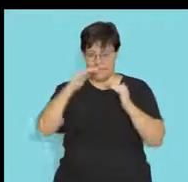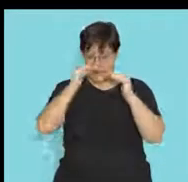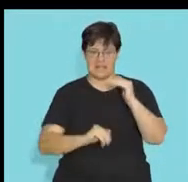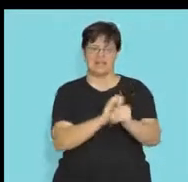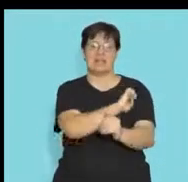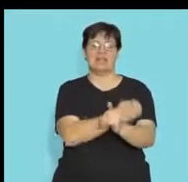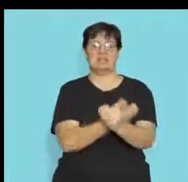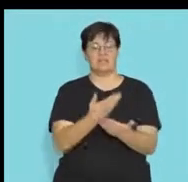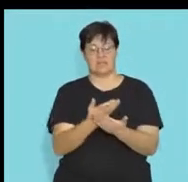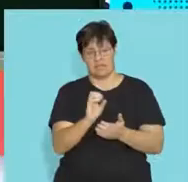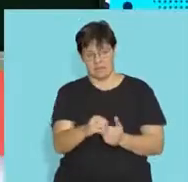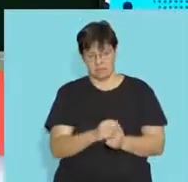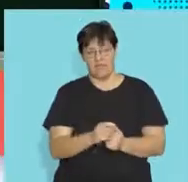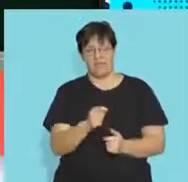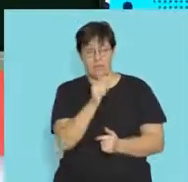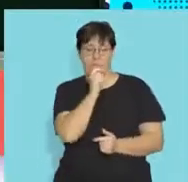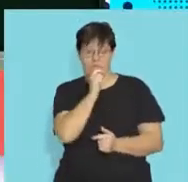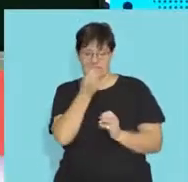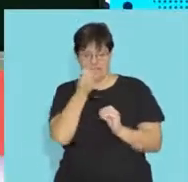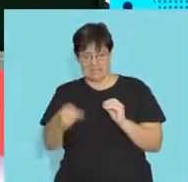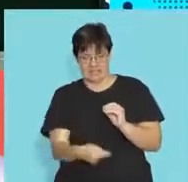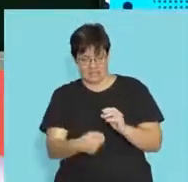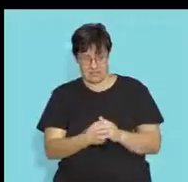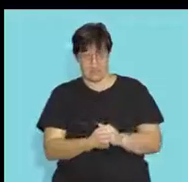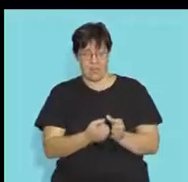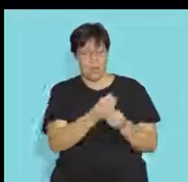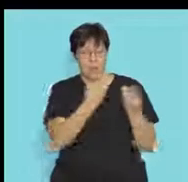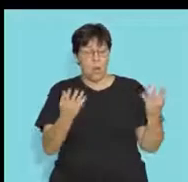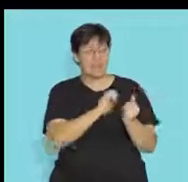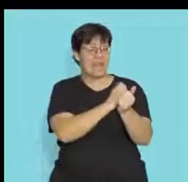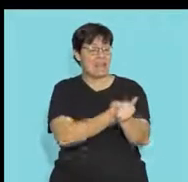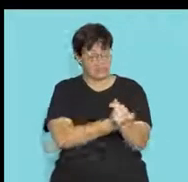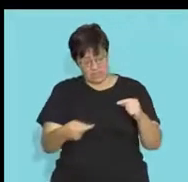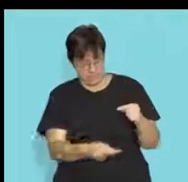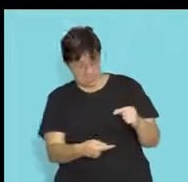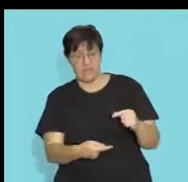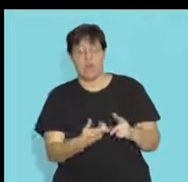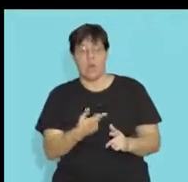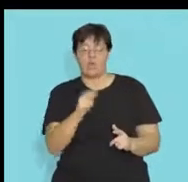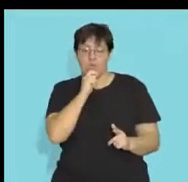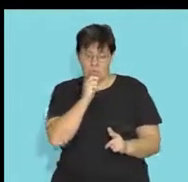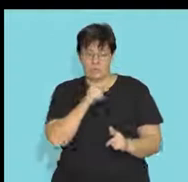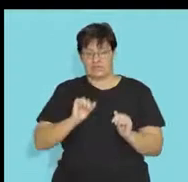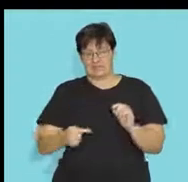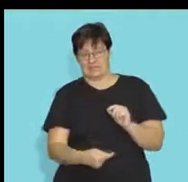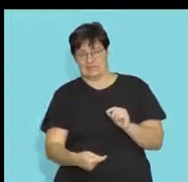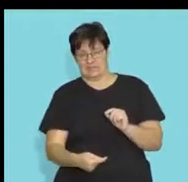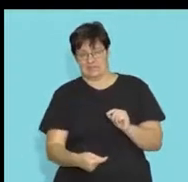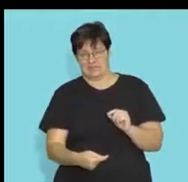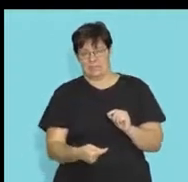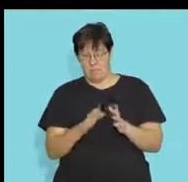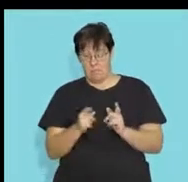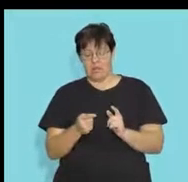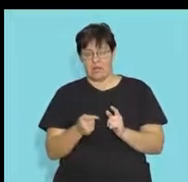reduction in the energy available on consumption. So most of that energy, we said, is lost to the organism,